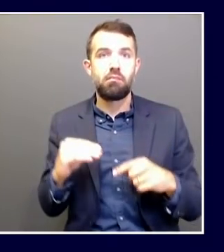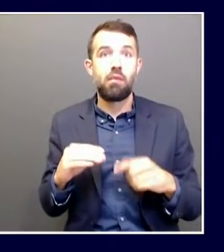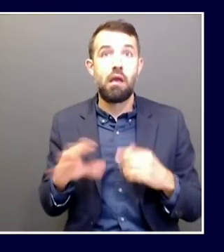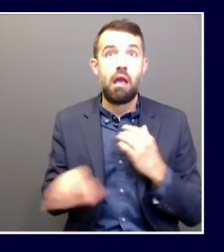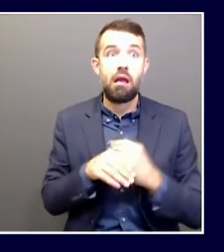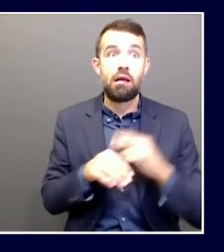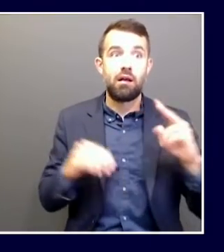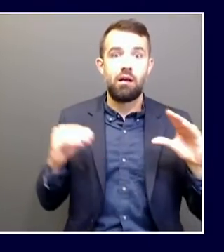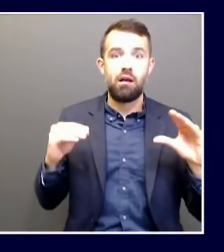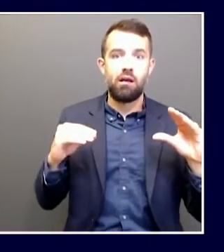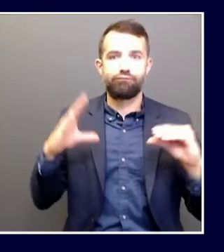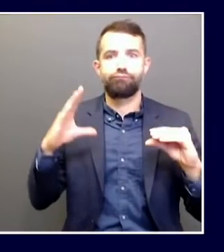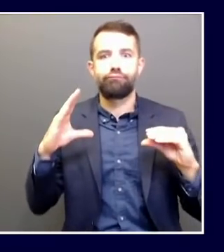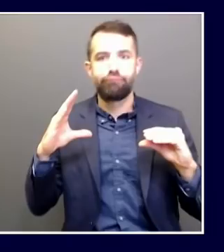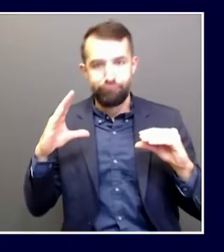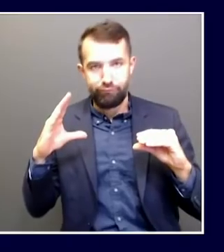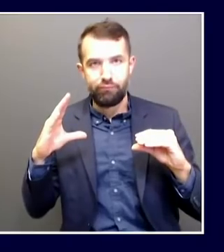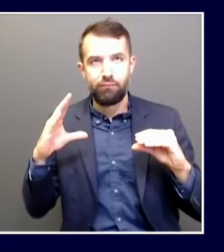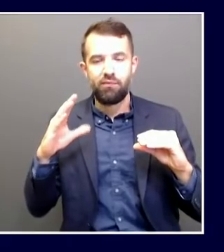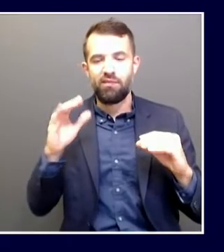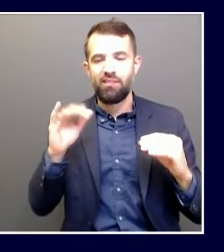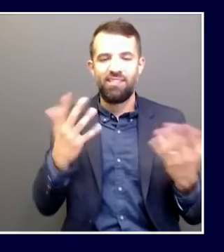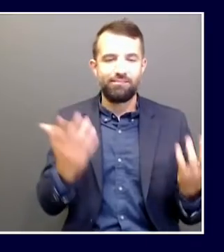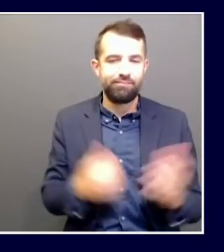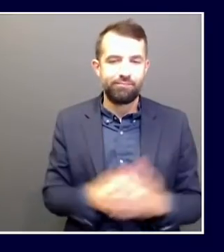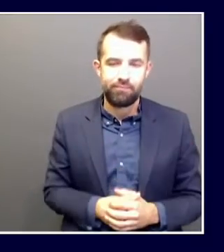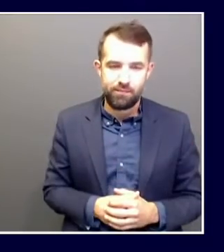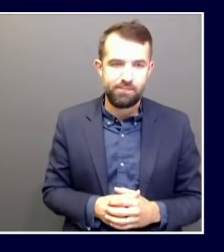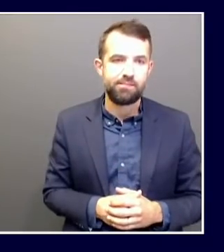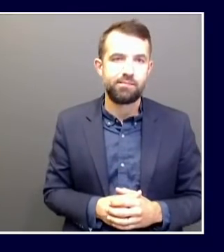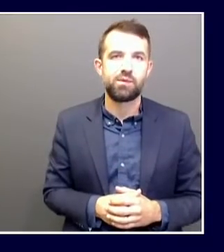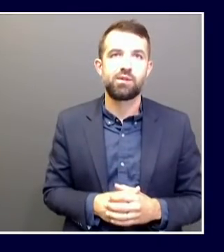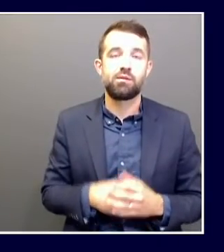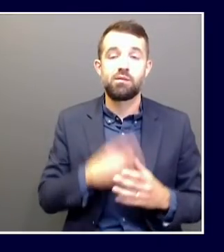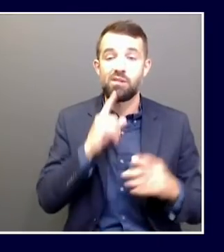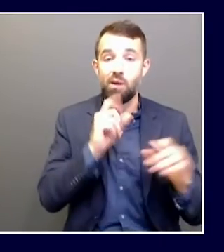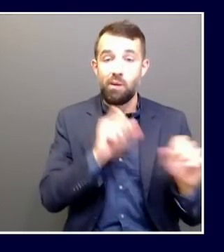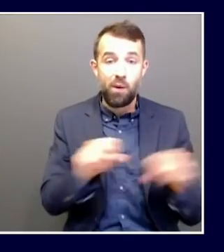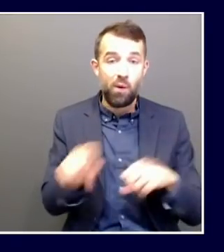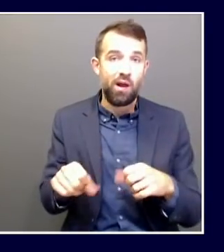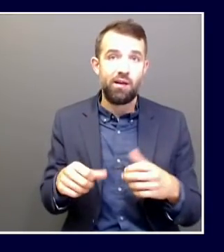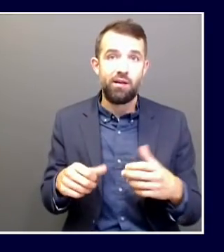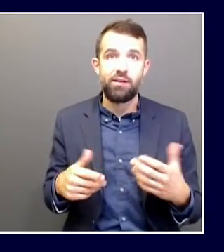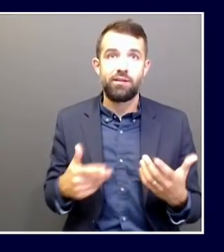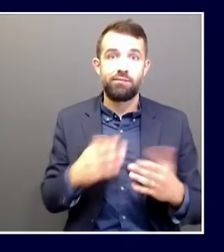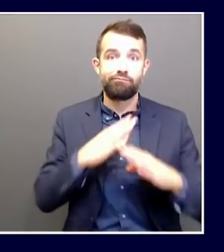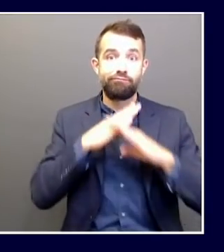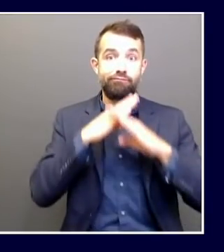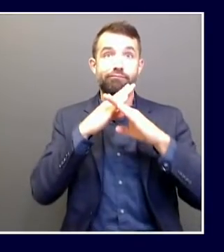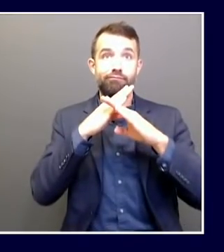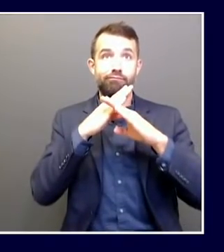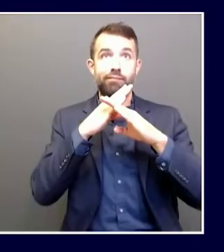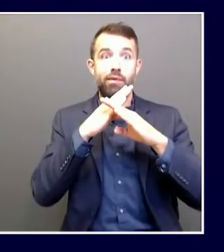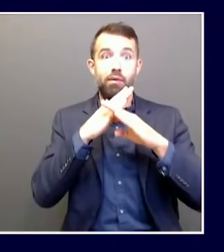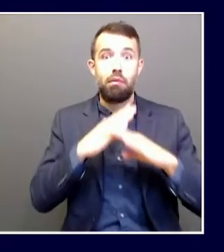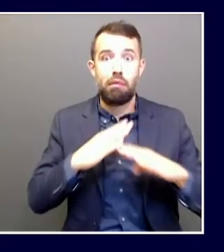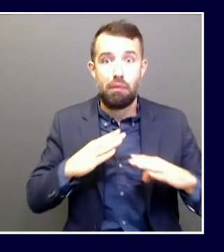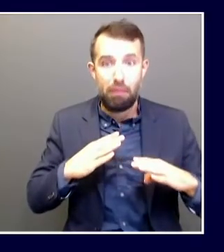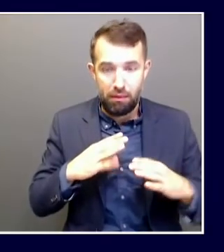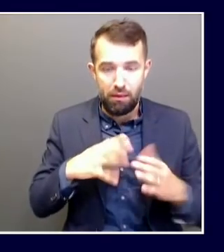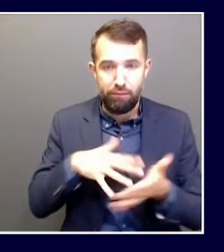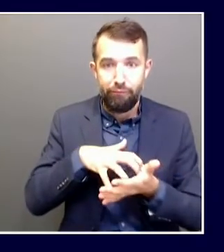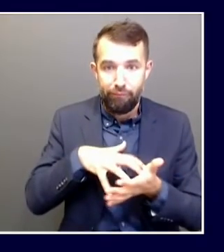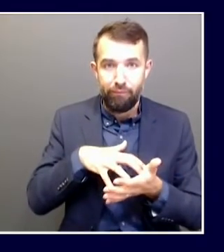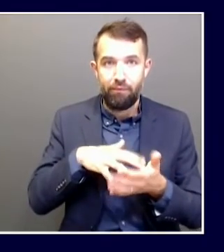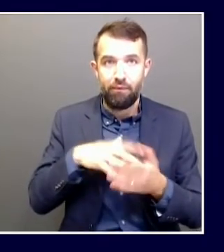happening. The other thing is there's the possibility of some degree of waning immunity, particularly for those who already